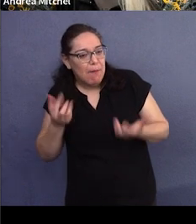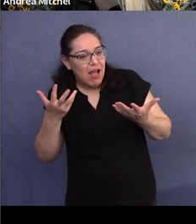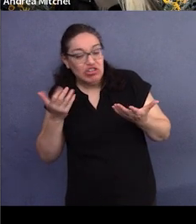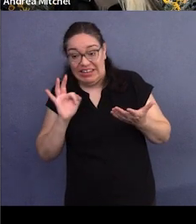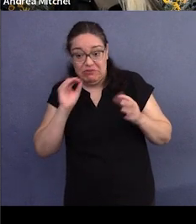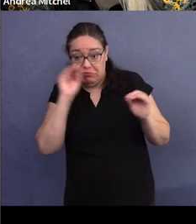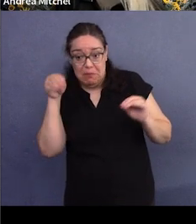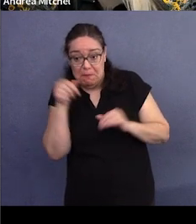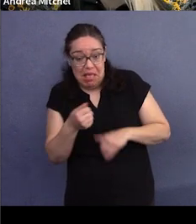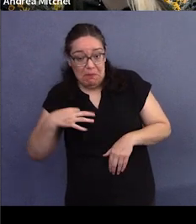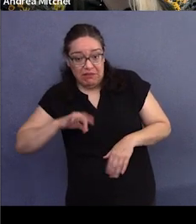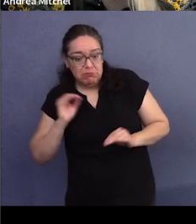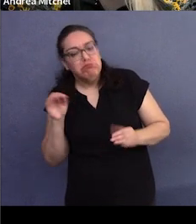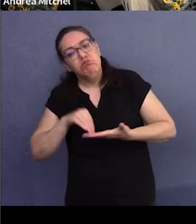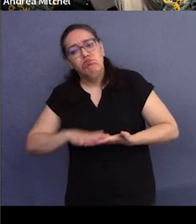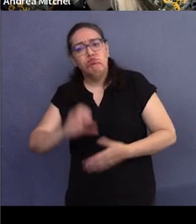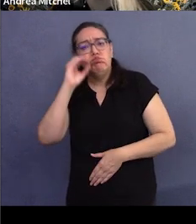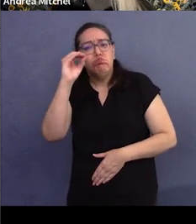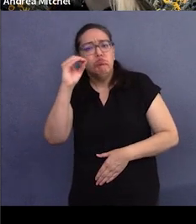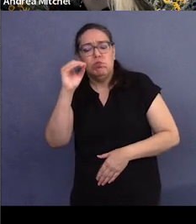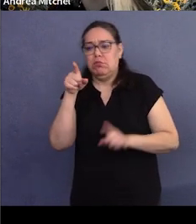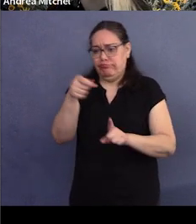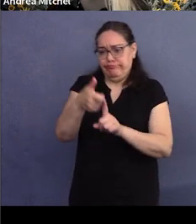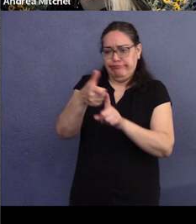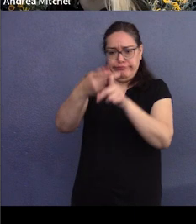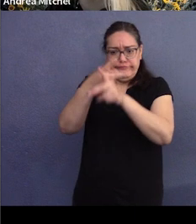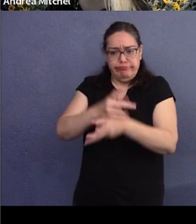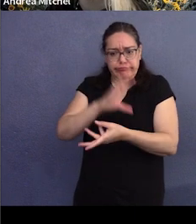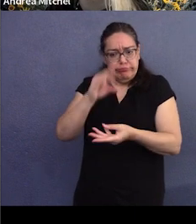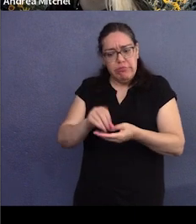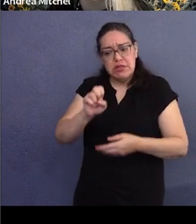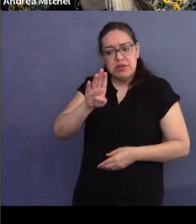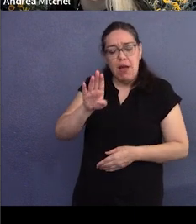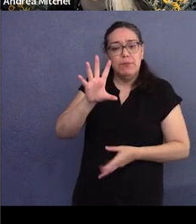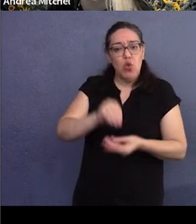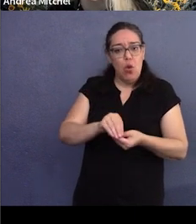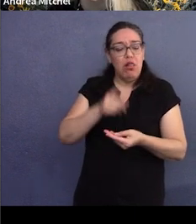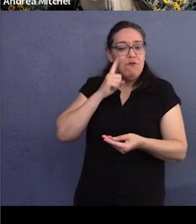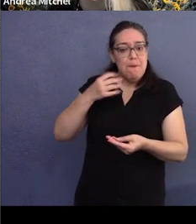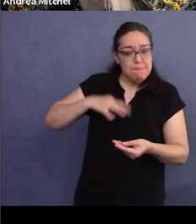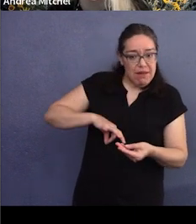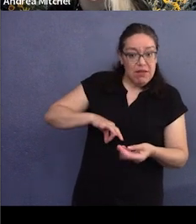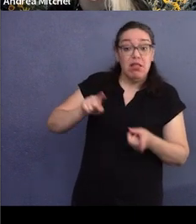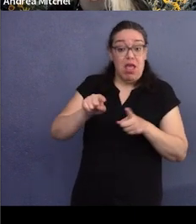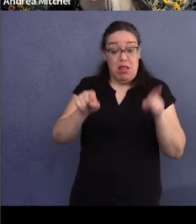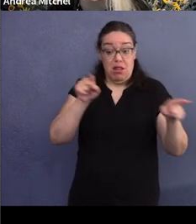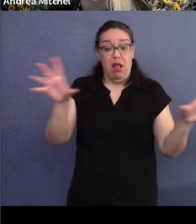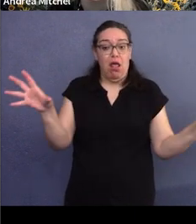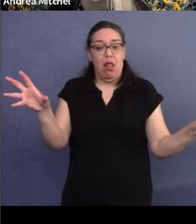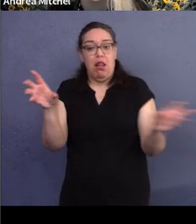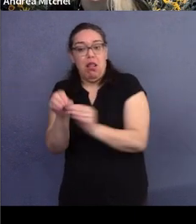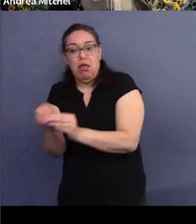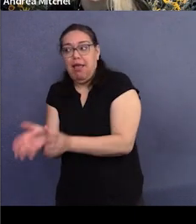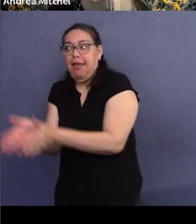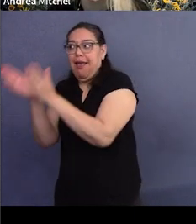0. It'll give you how much the subtotal is of the benefits and then how much the total is that you would be asking for